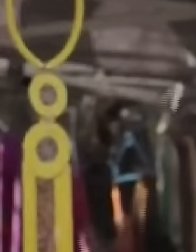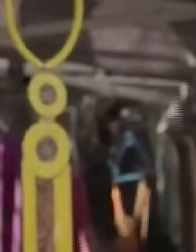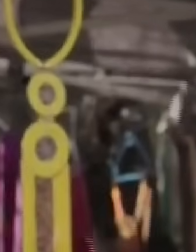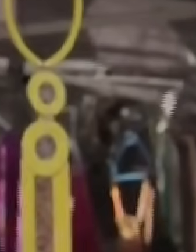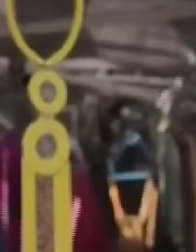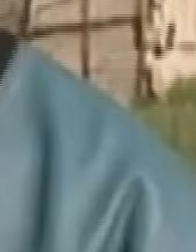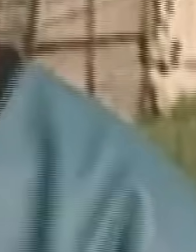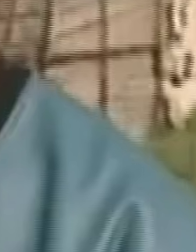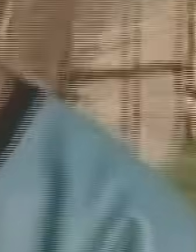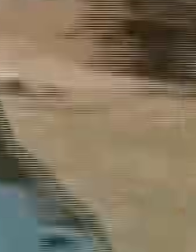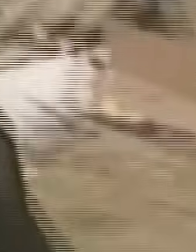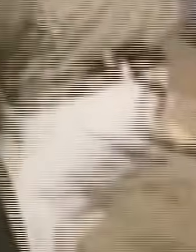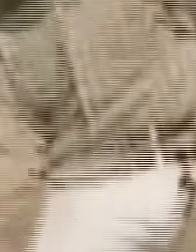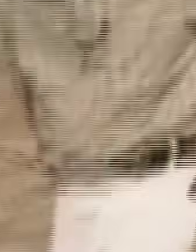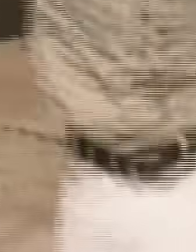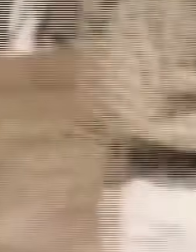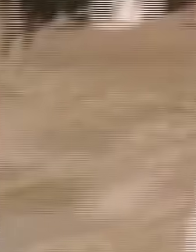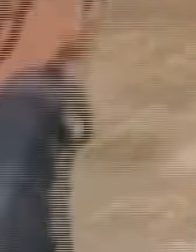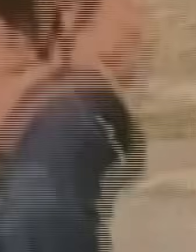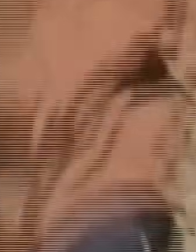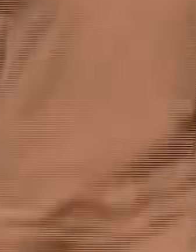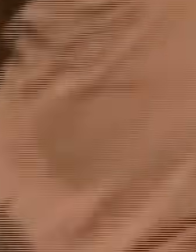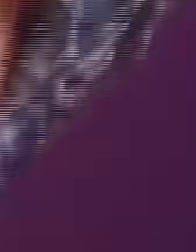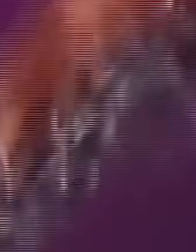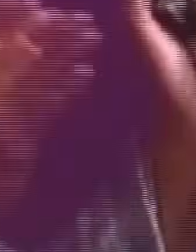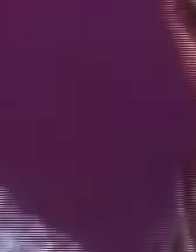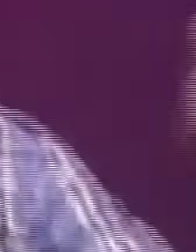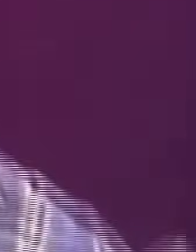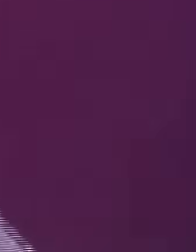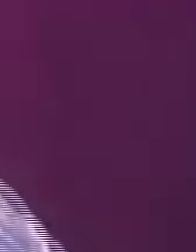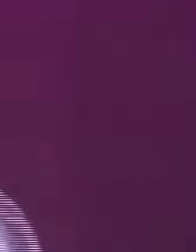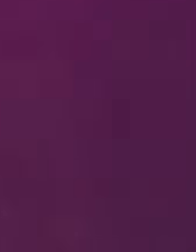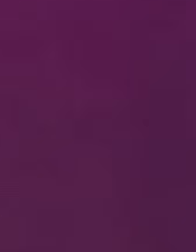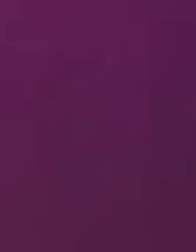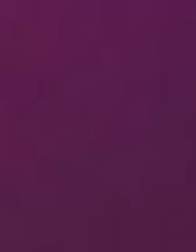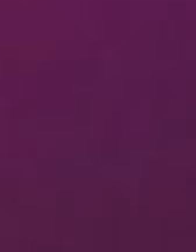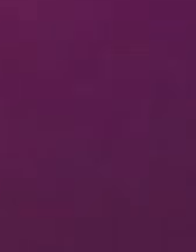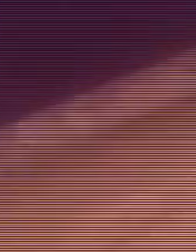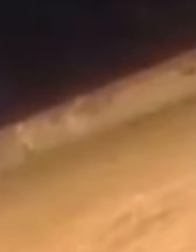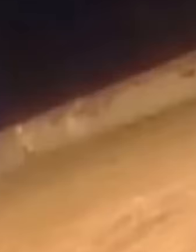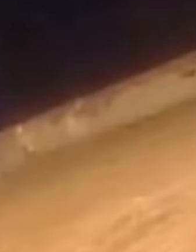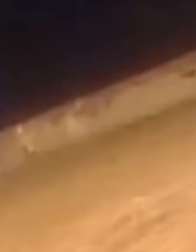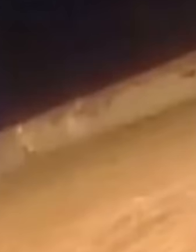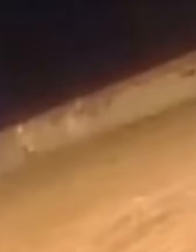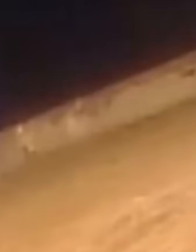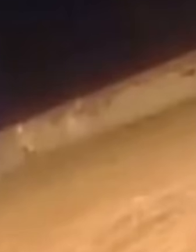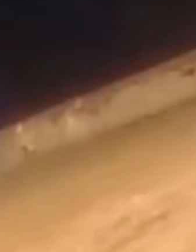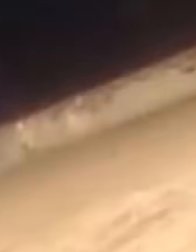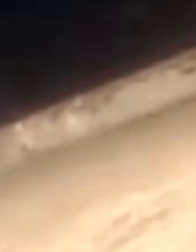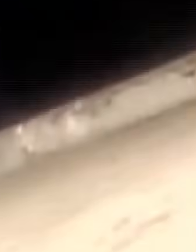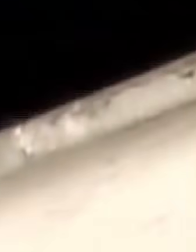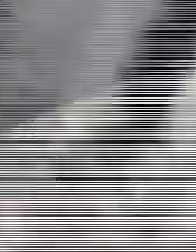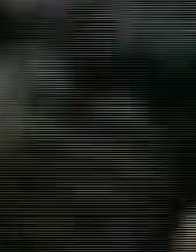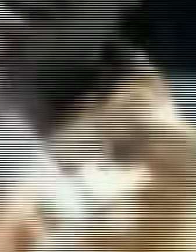secret language. The Kwaito movement in the late 90s and 2000s gained popularity through its use of this